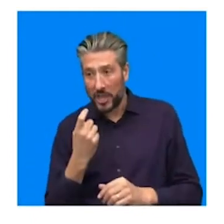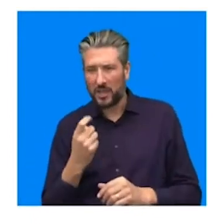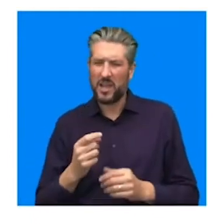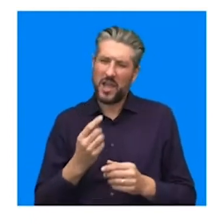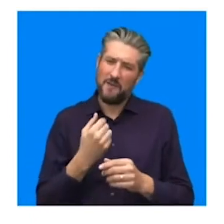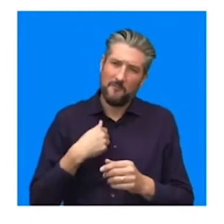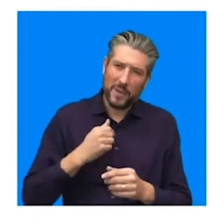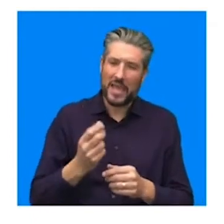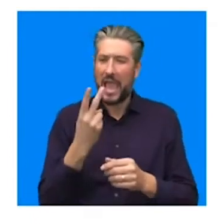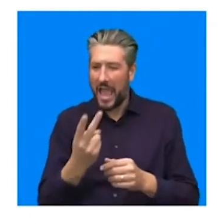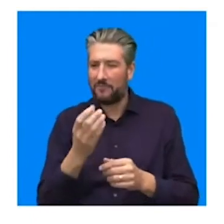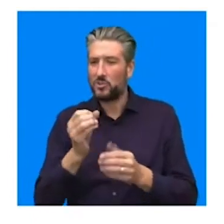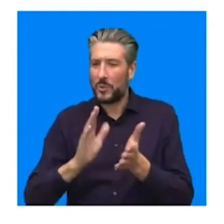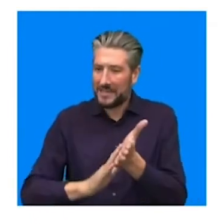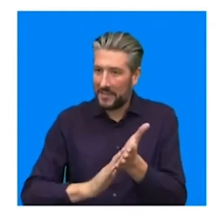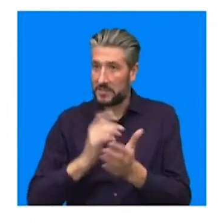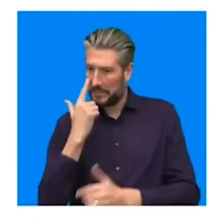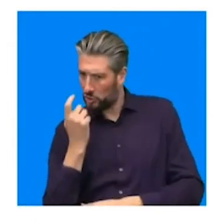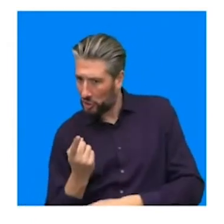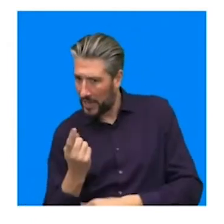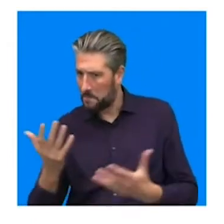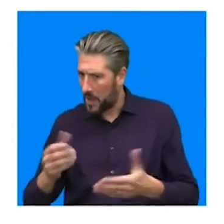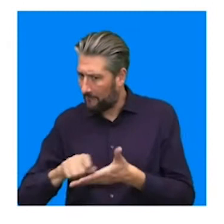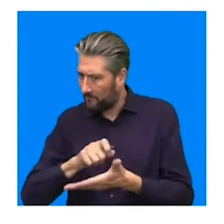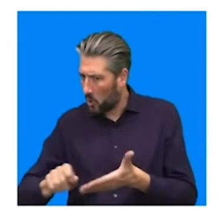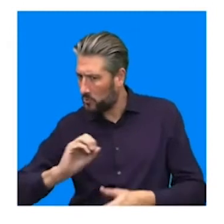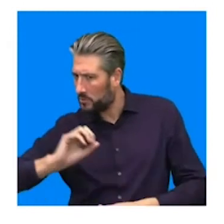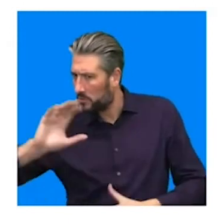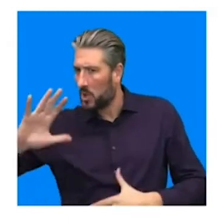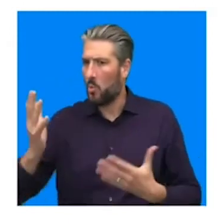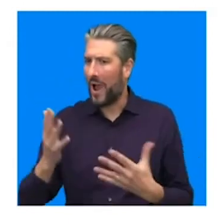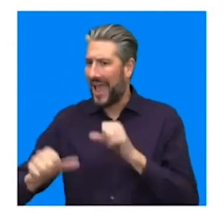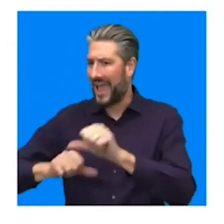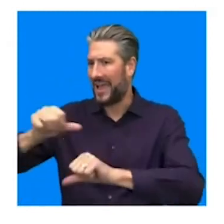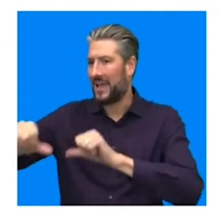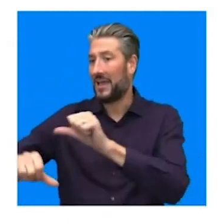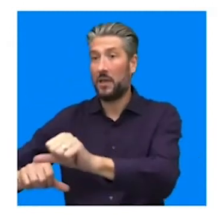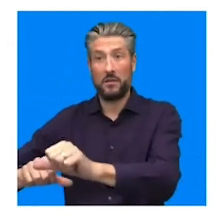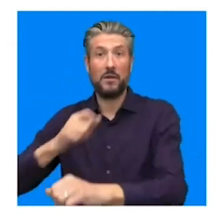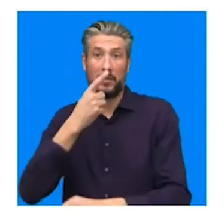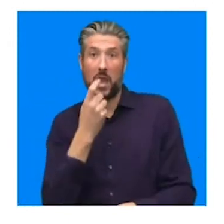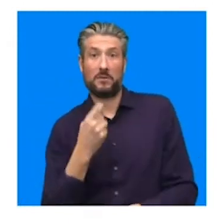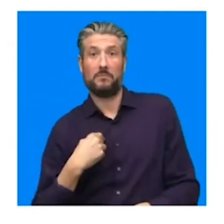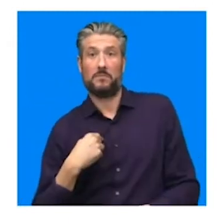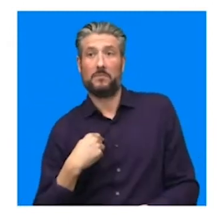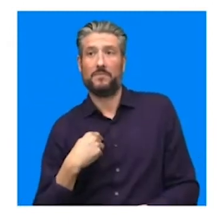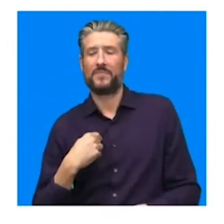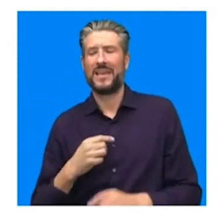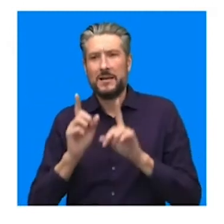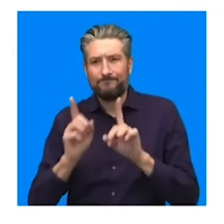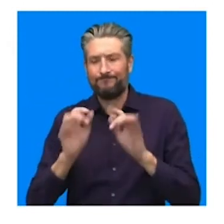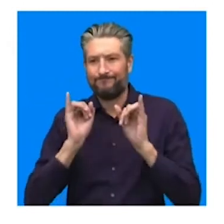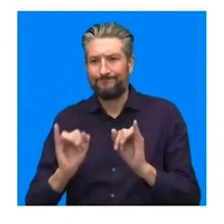sure that my vote got in. So there's amazing services that cities are offering, but too often those services are not really